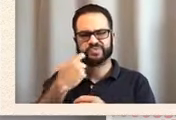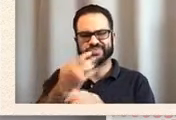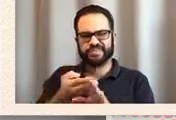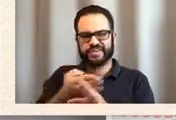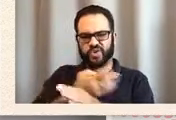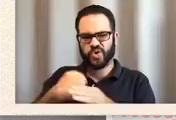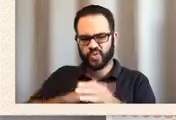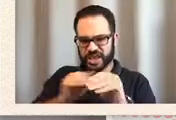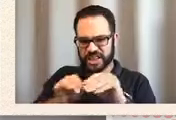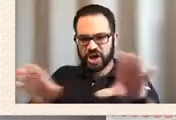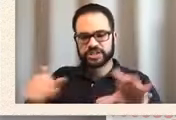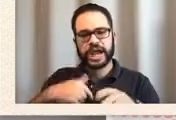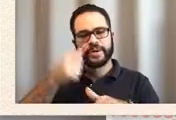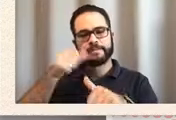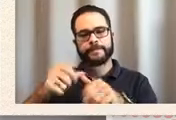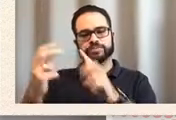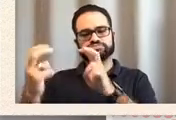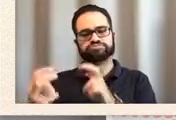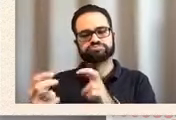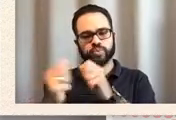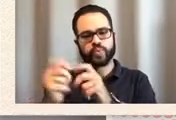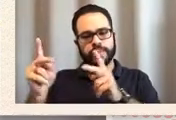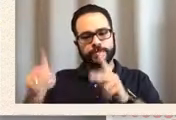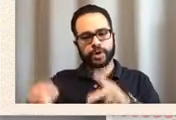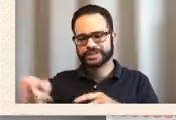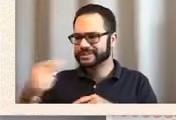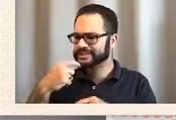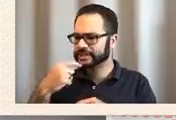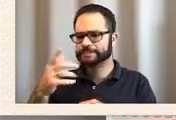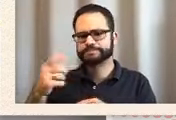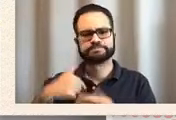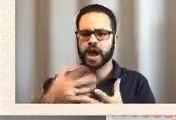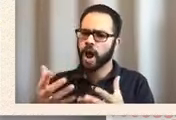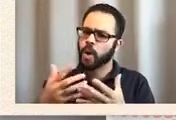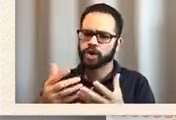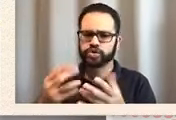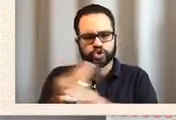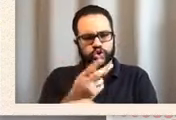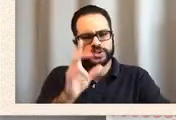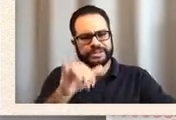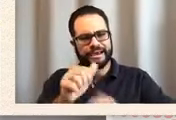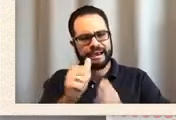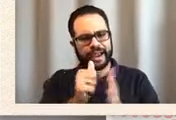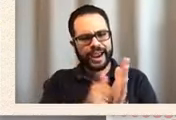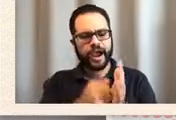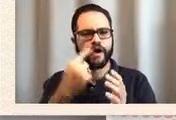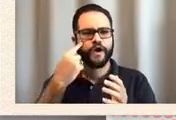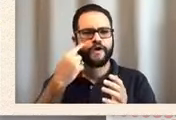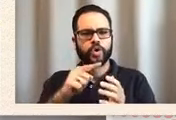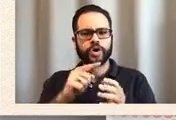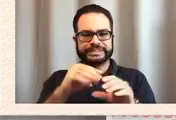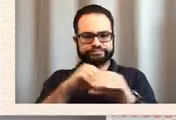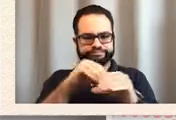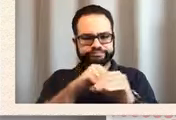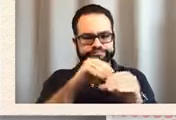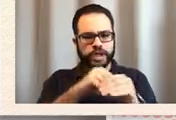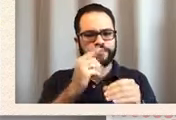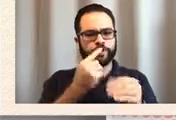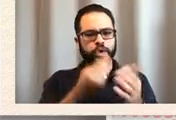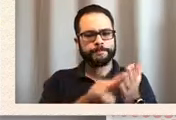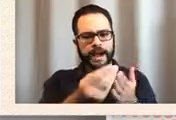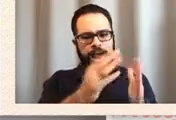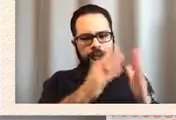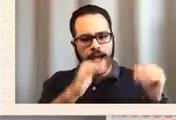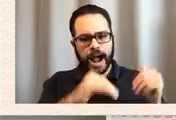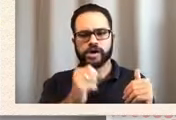gentleman, and he said, he would love to be able to use this account to save the purchase for a home or a